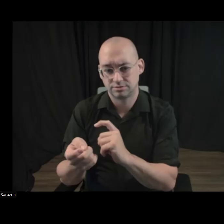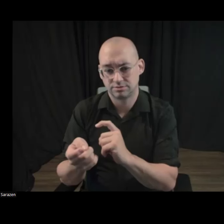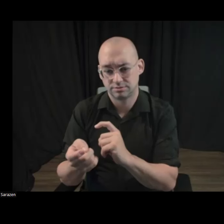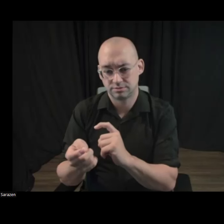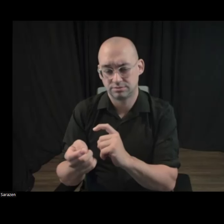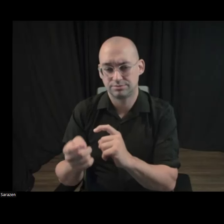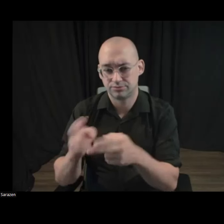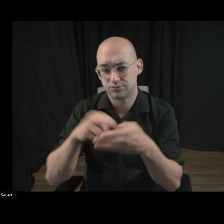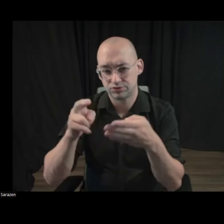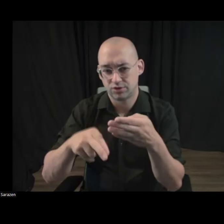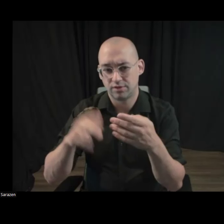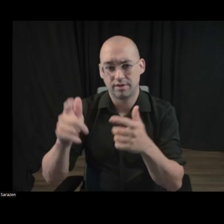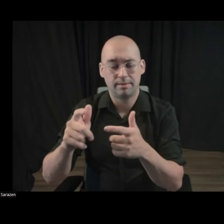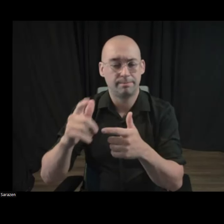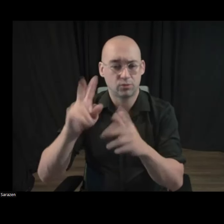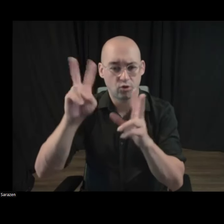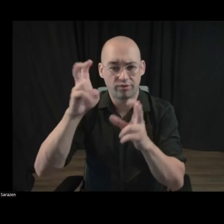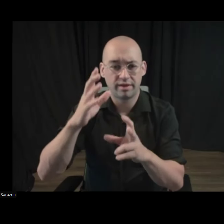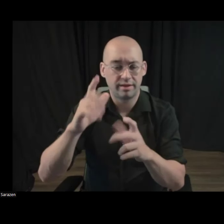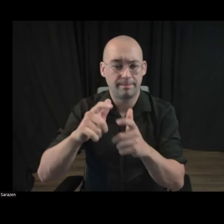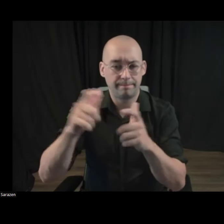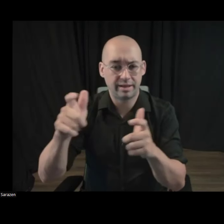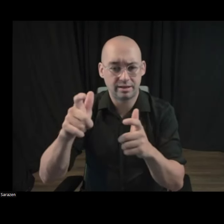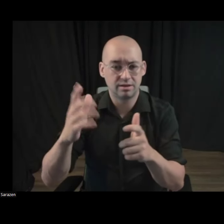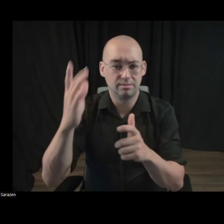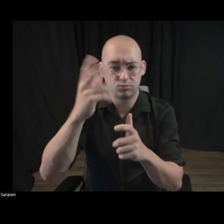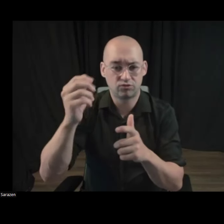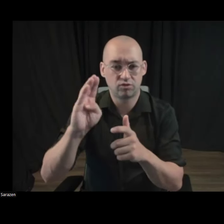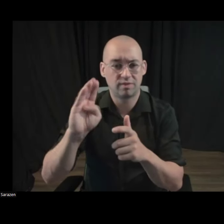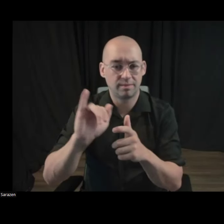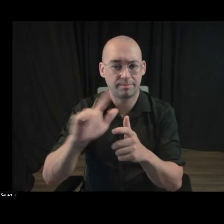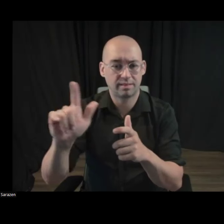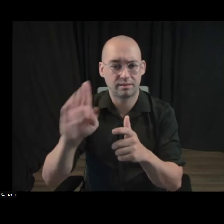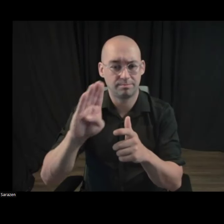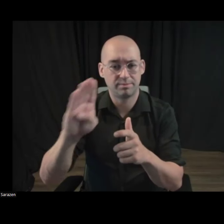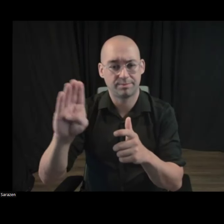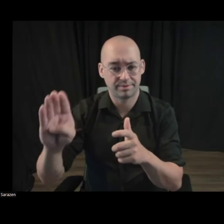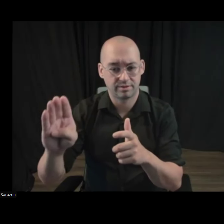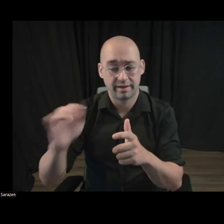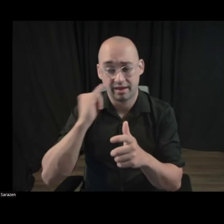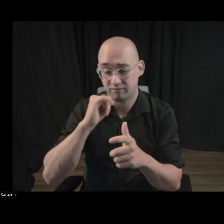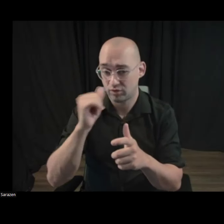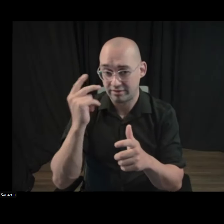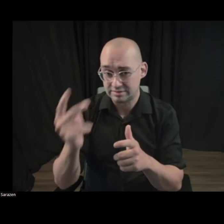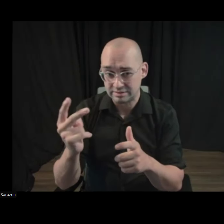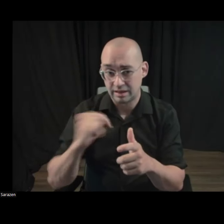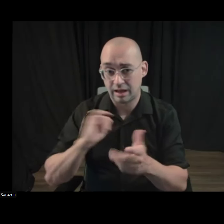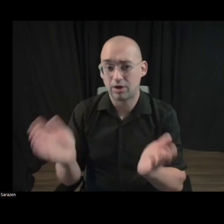a result of the Big Beautiful Bill. So if you've not seen that webinar, I would encourage you to take the time to look at that. It's a